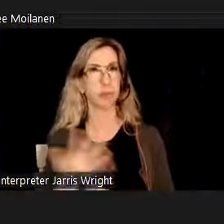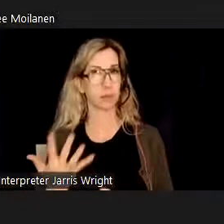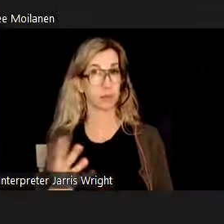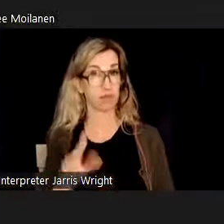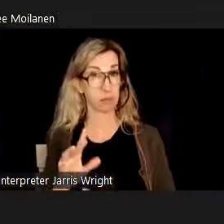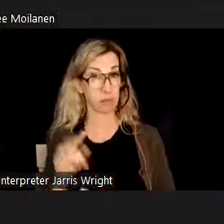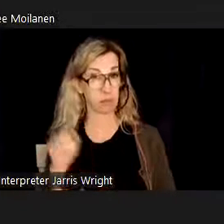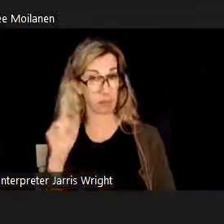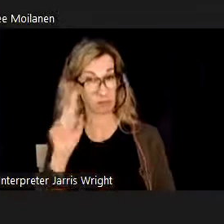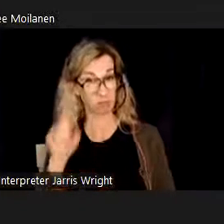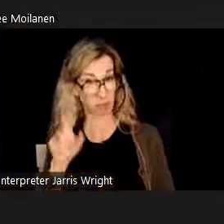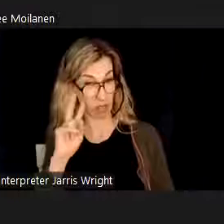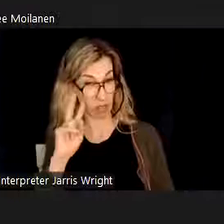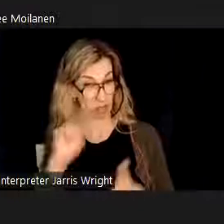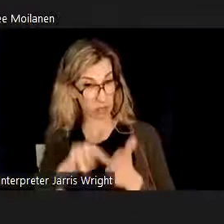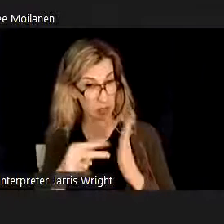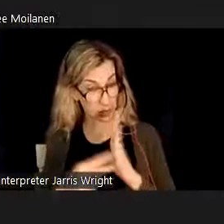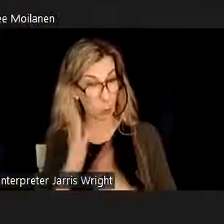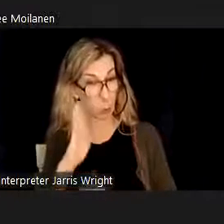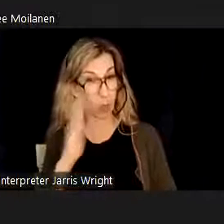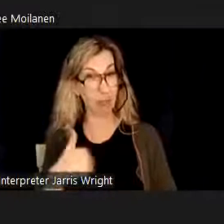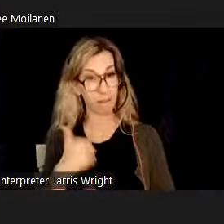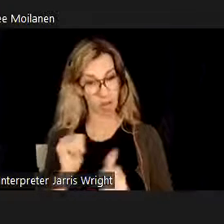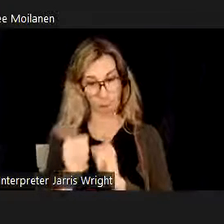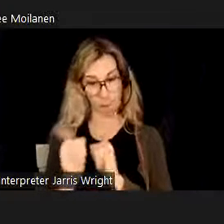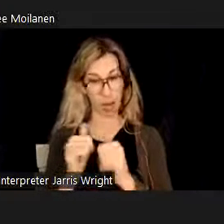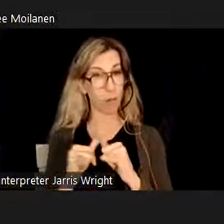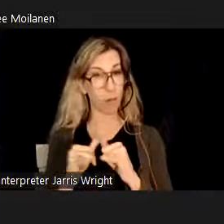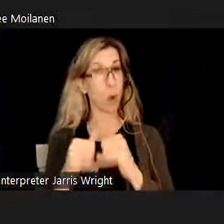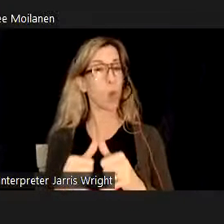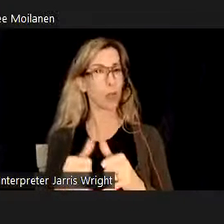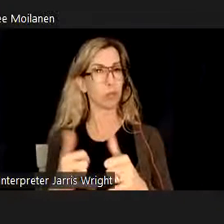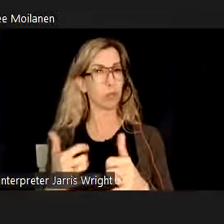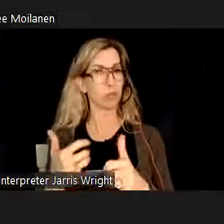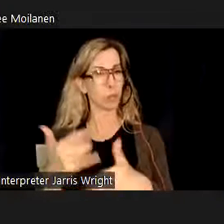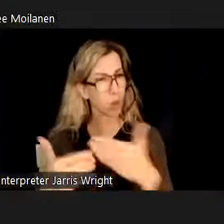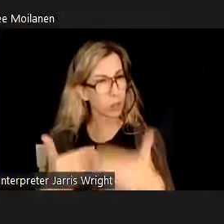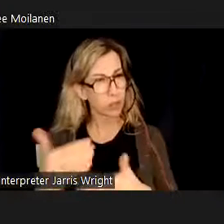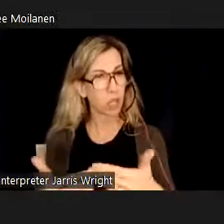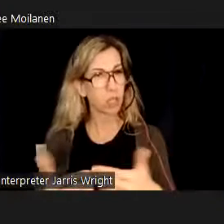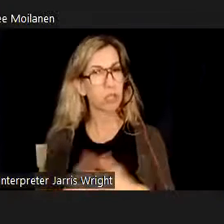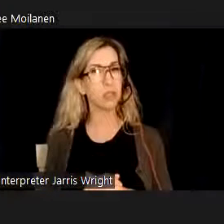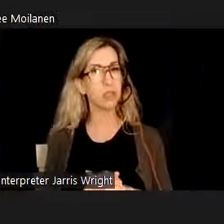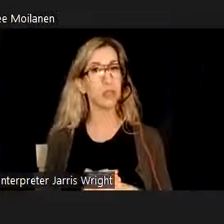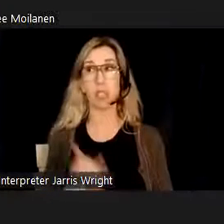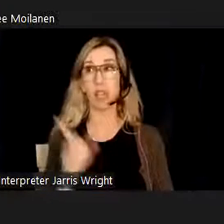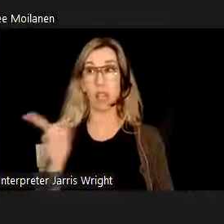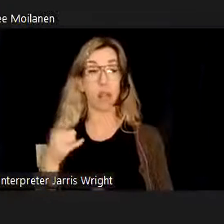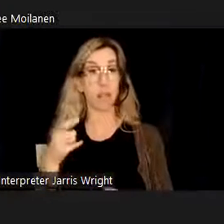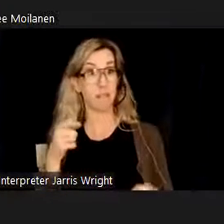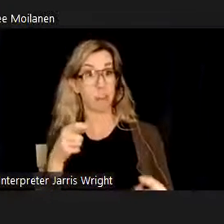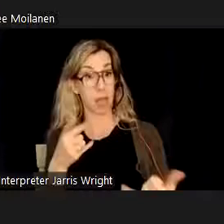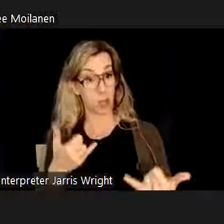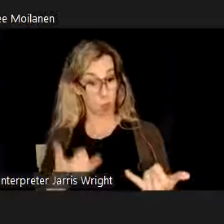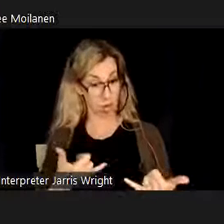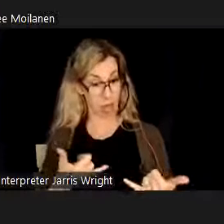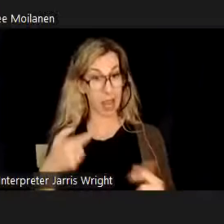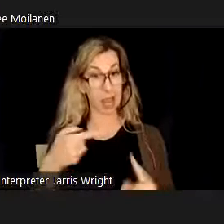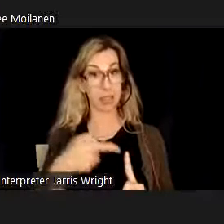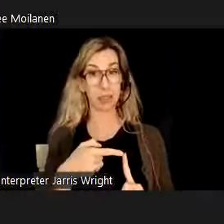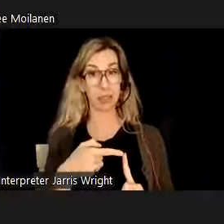a competitive awards process so that the feedback that we're giving today will be used